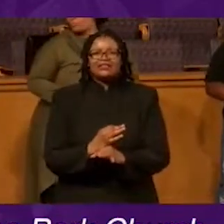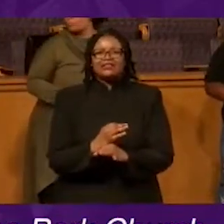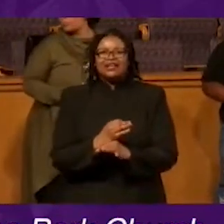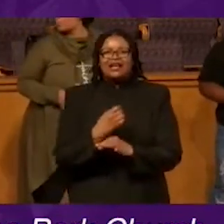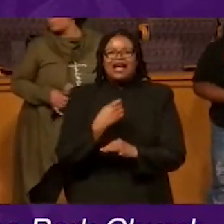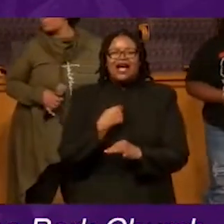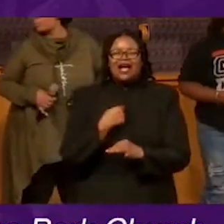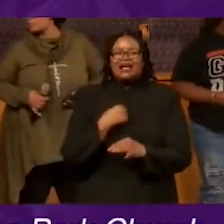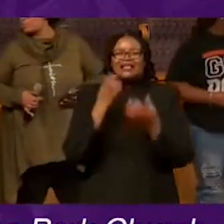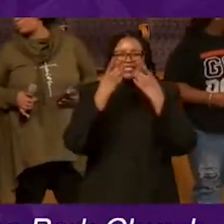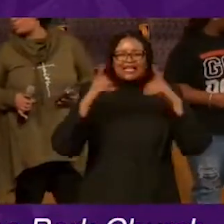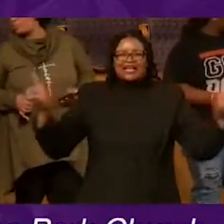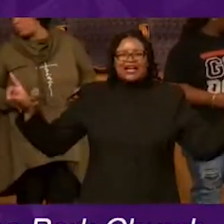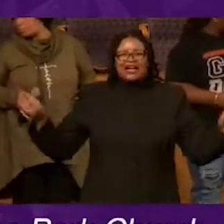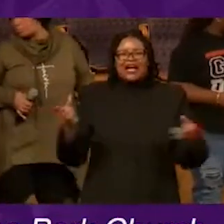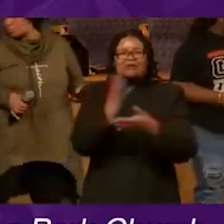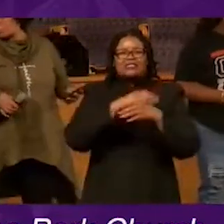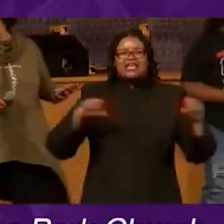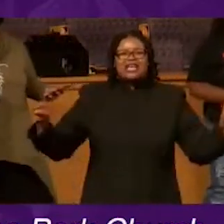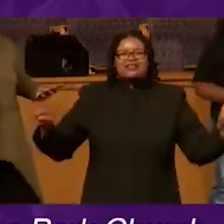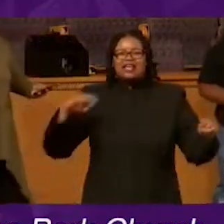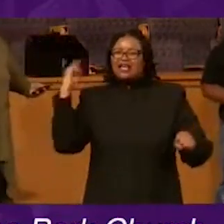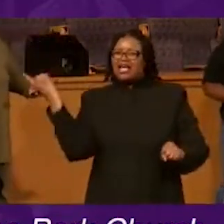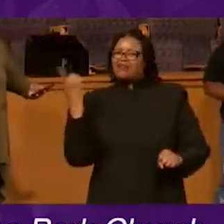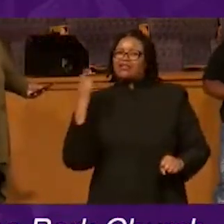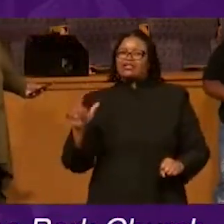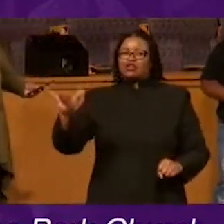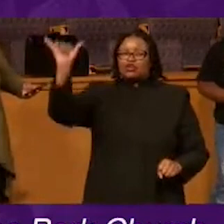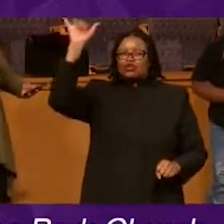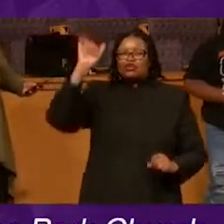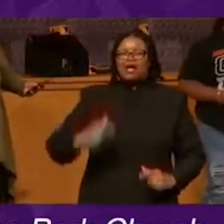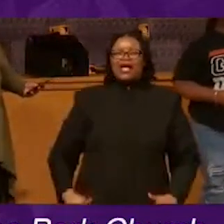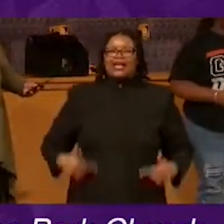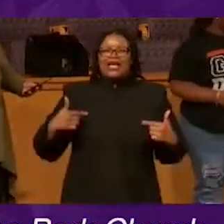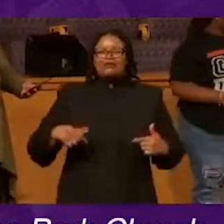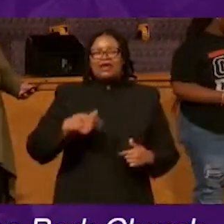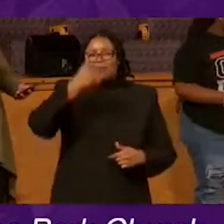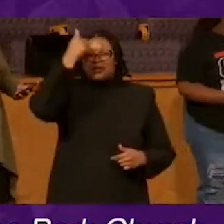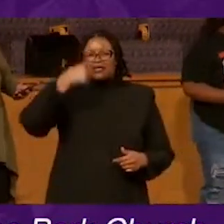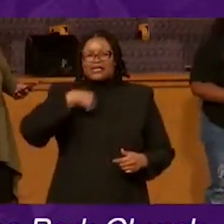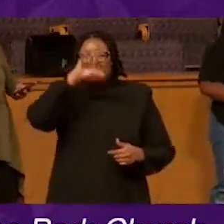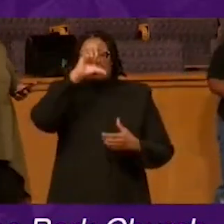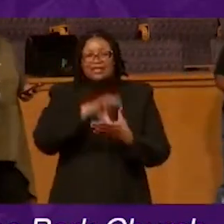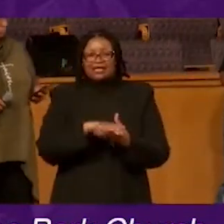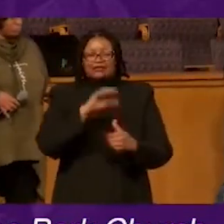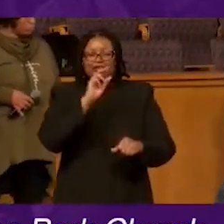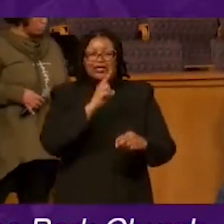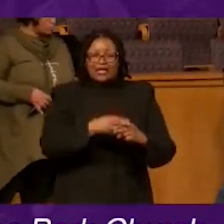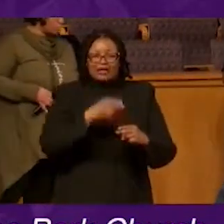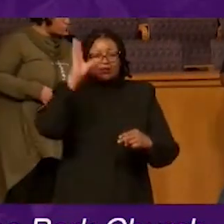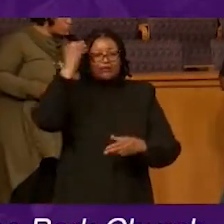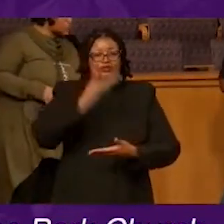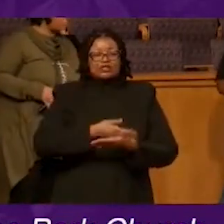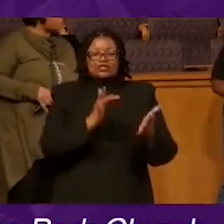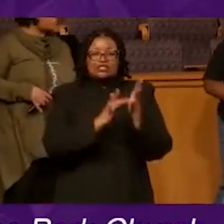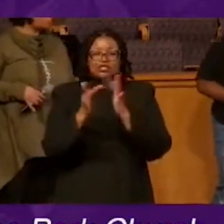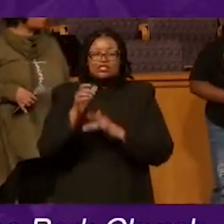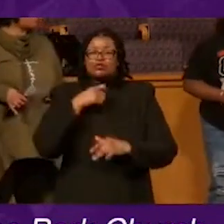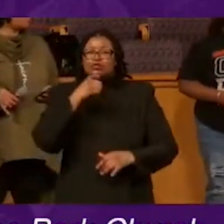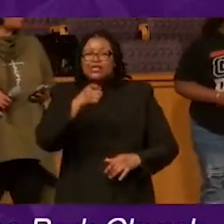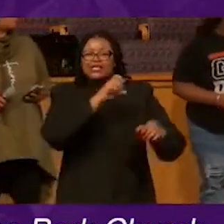saved. I have eternal life because I believed on the name of your son, Jesus, who is the